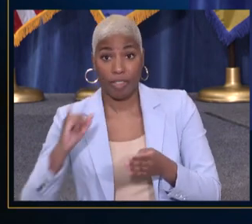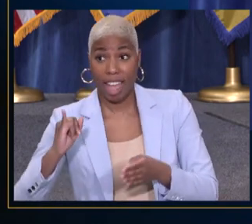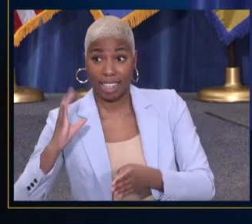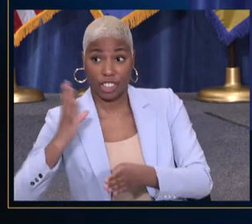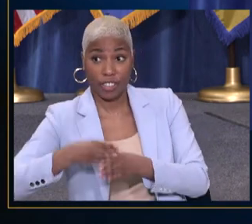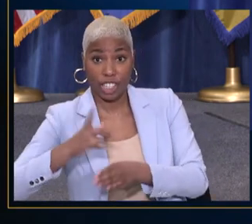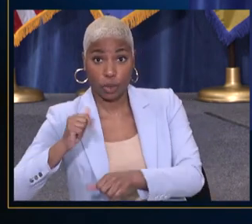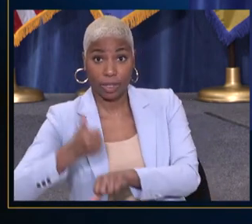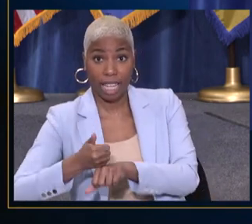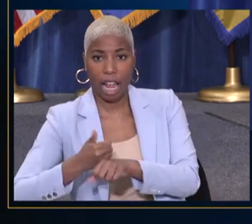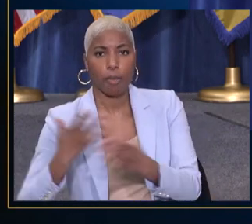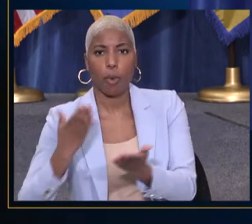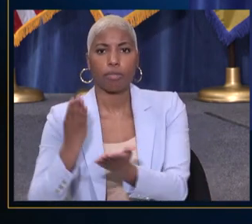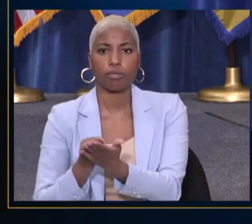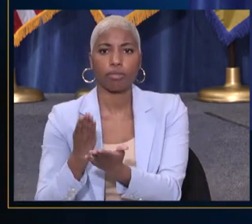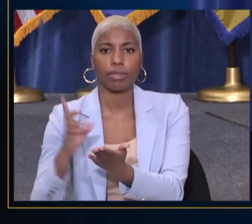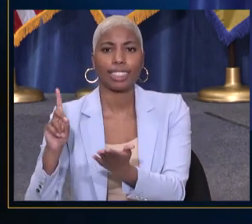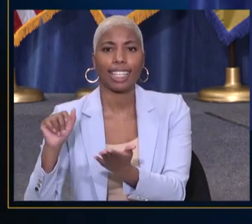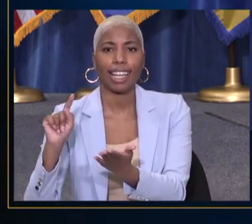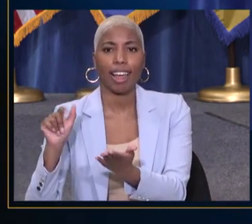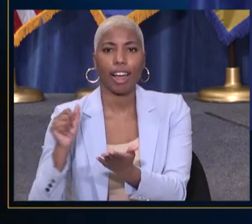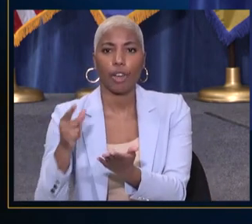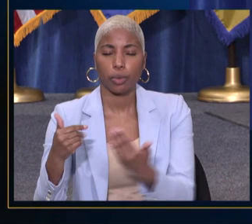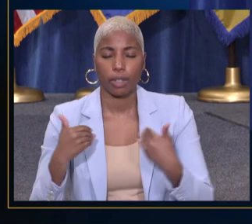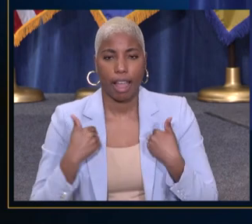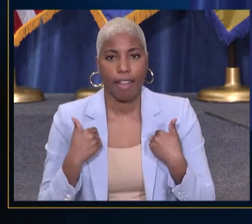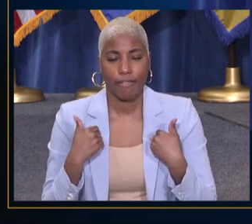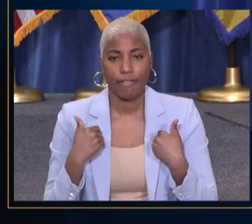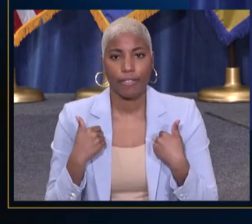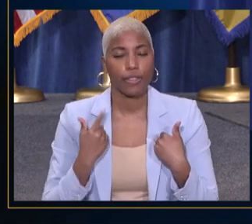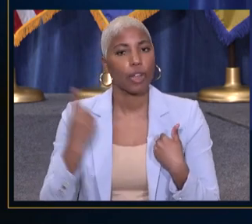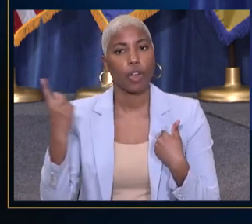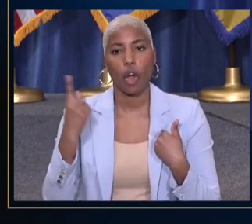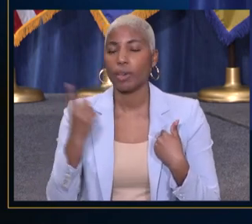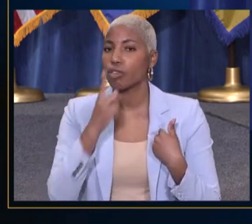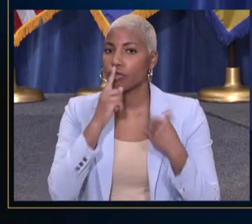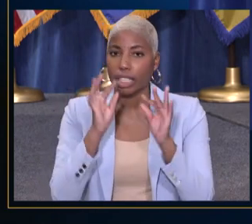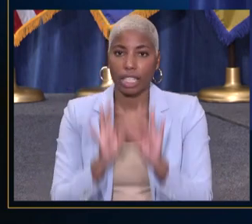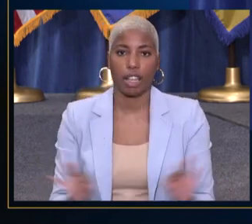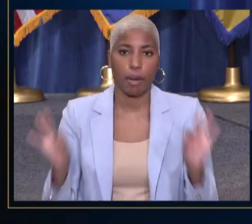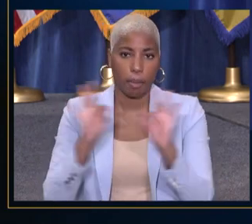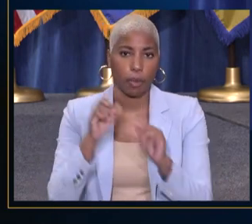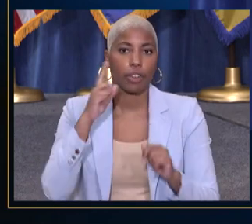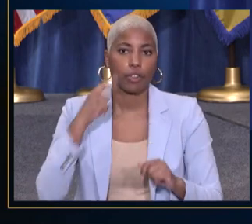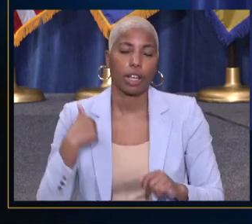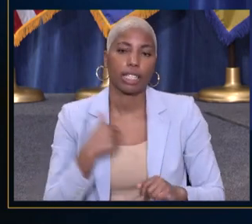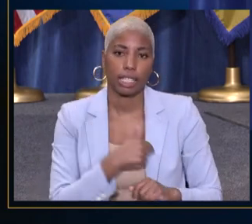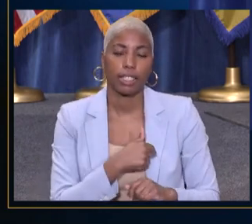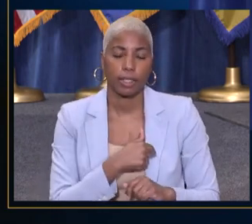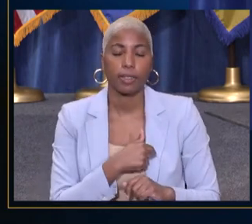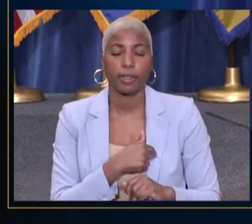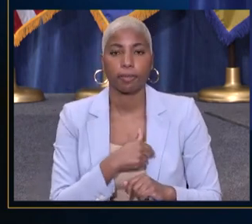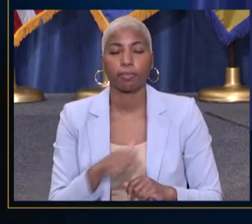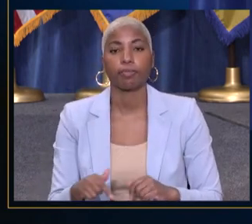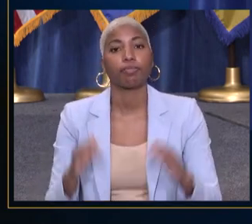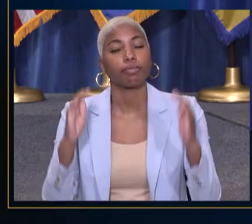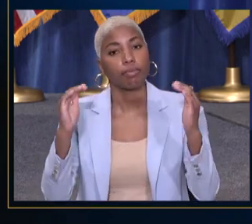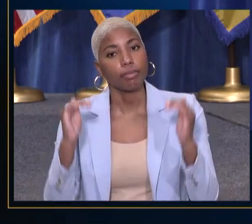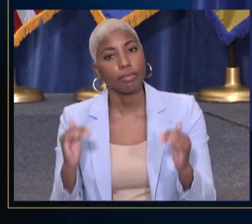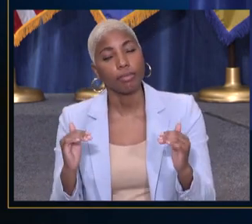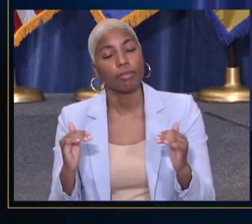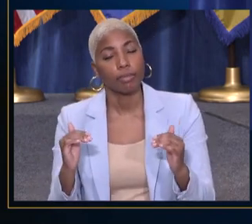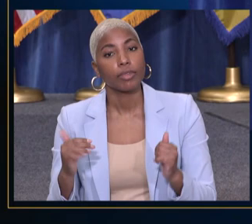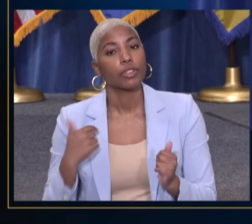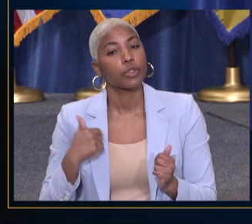you have, is always very critical for us. And the other area, as much as